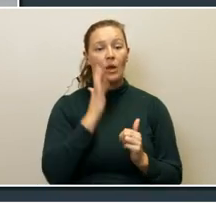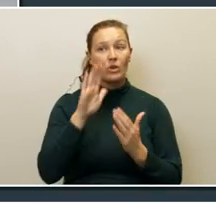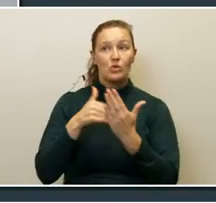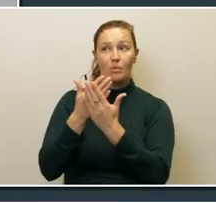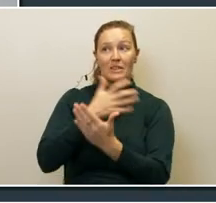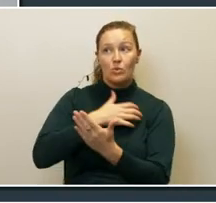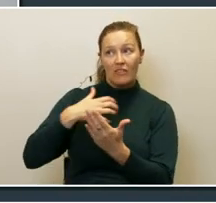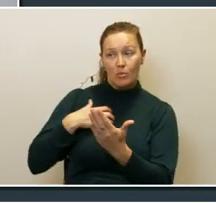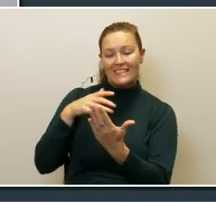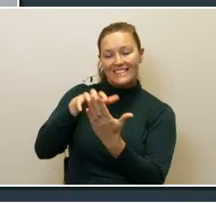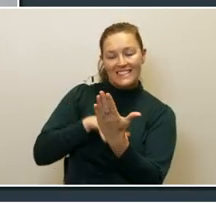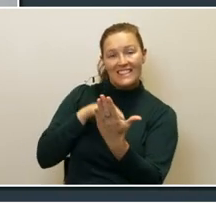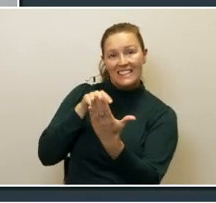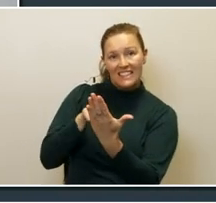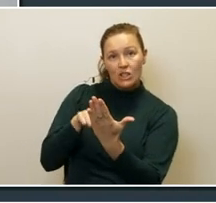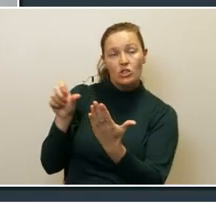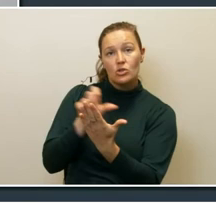government,